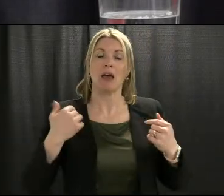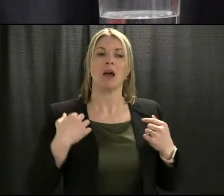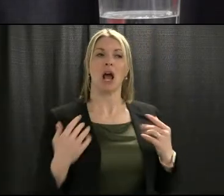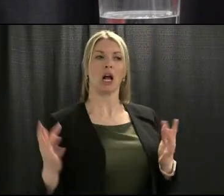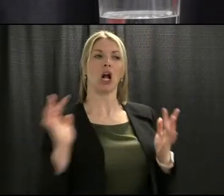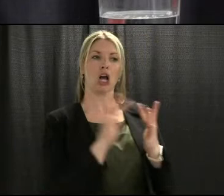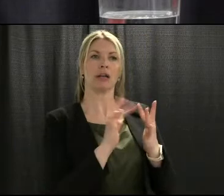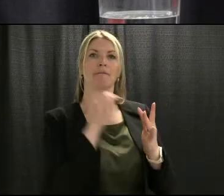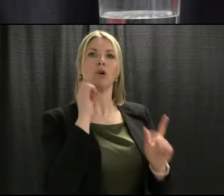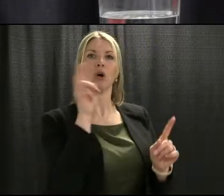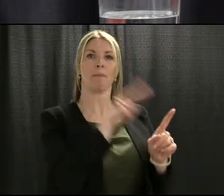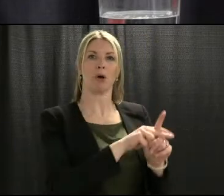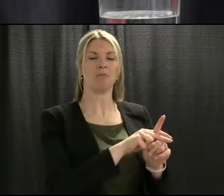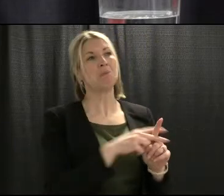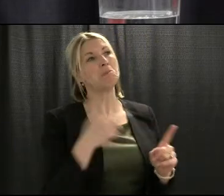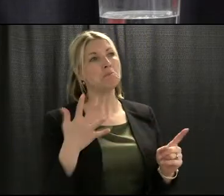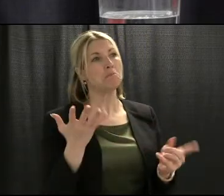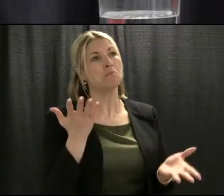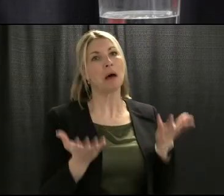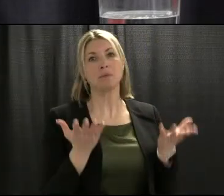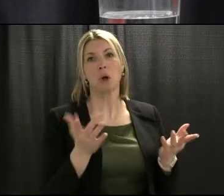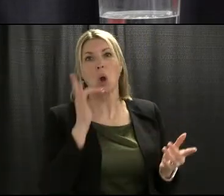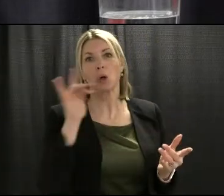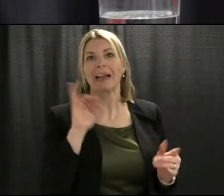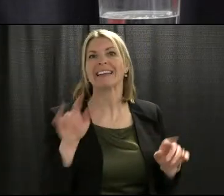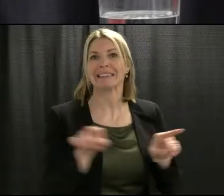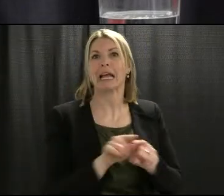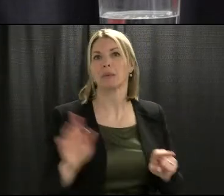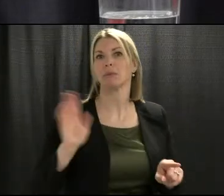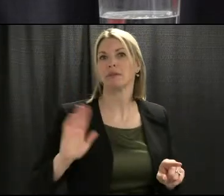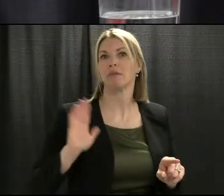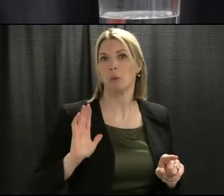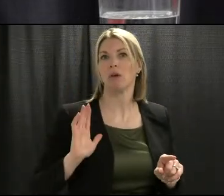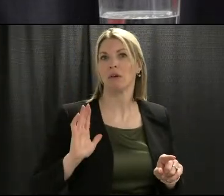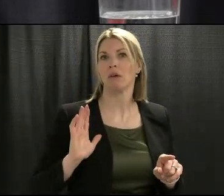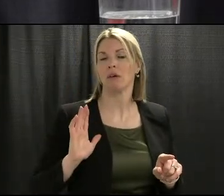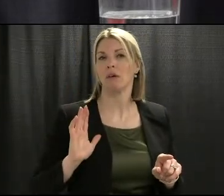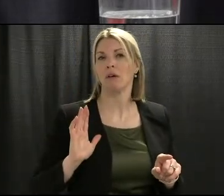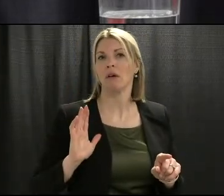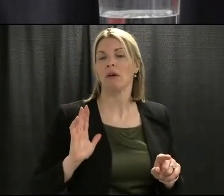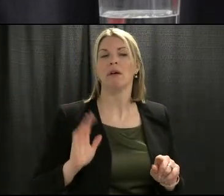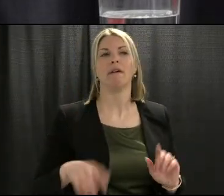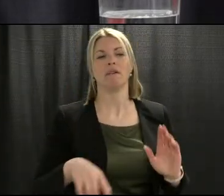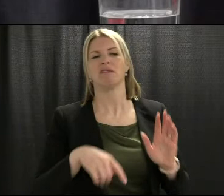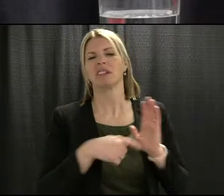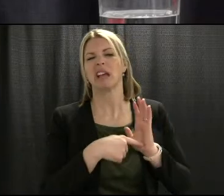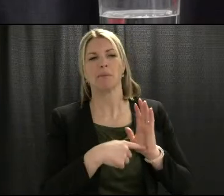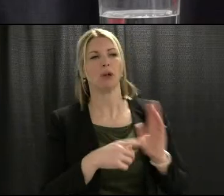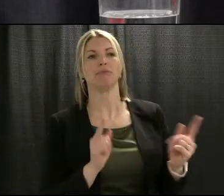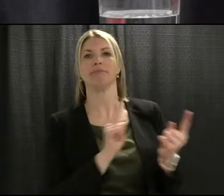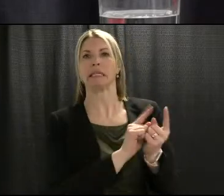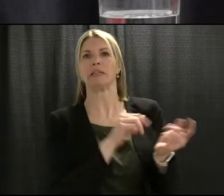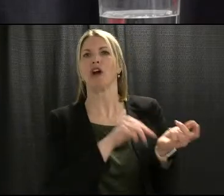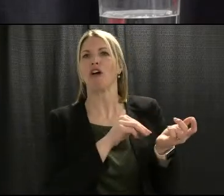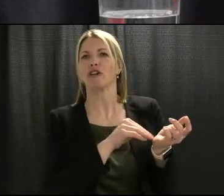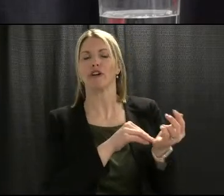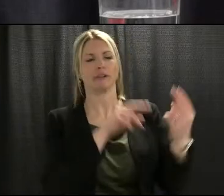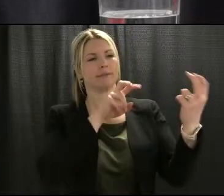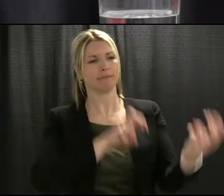may be similar to a previous appointment you would have had at a medical clinic. A key difference is that a team